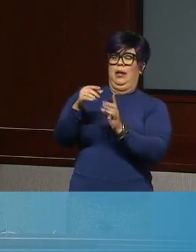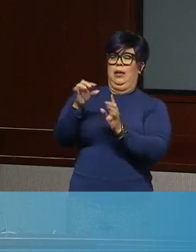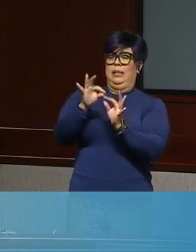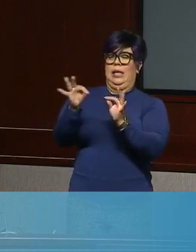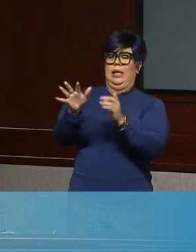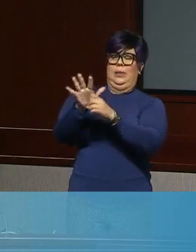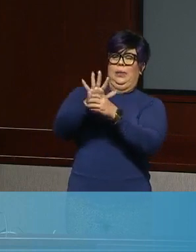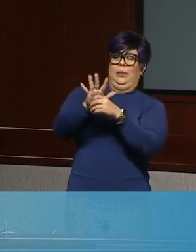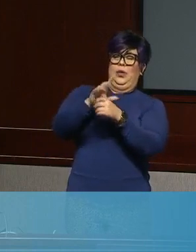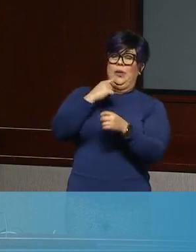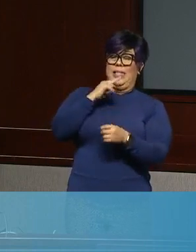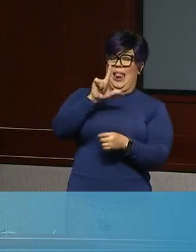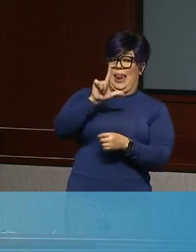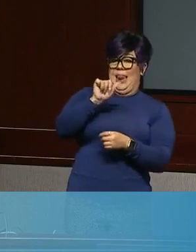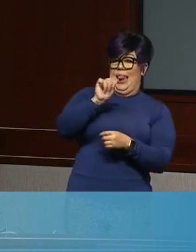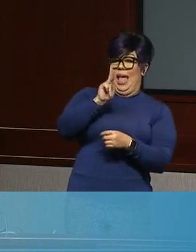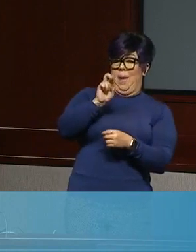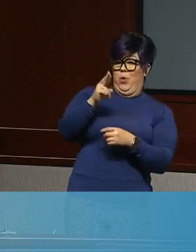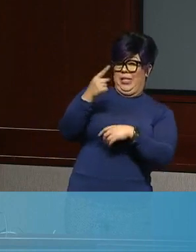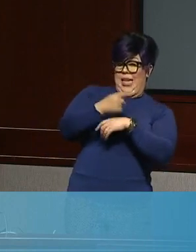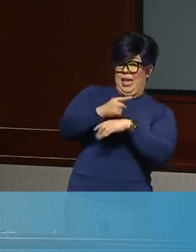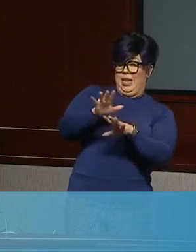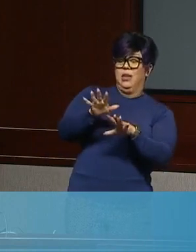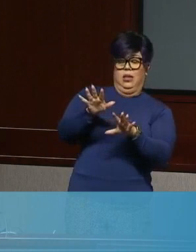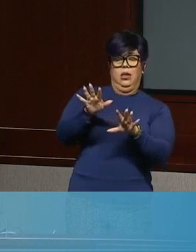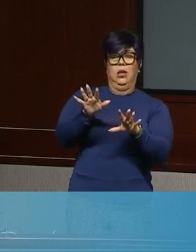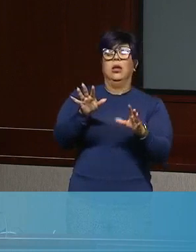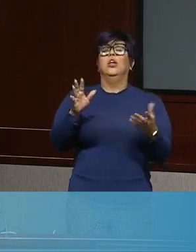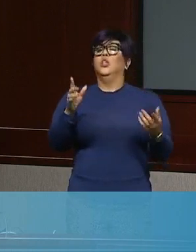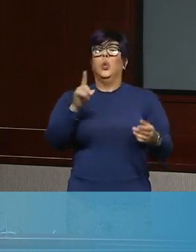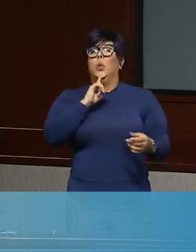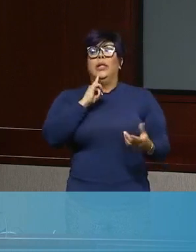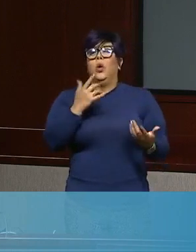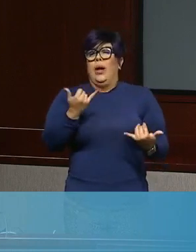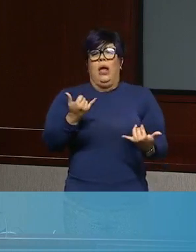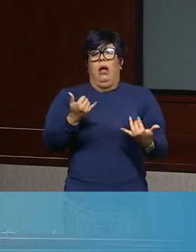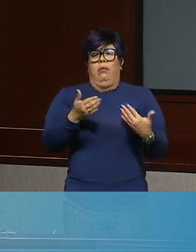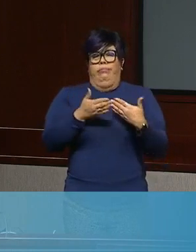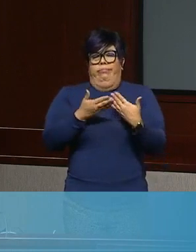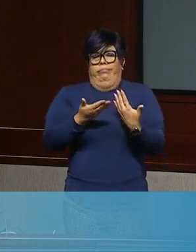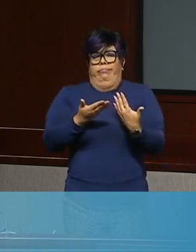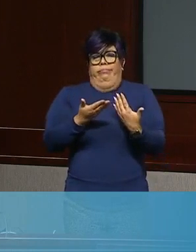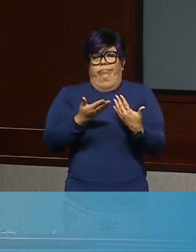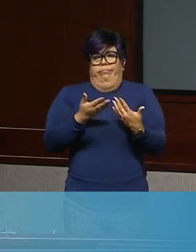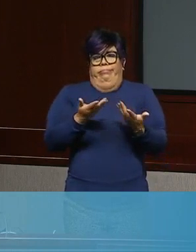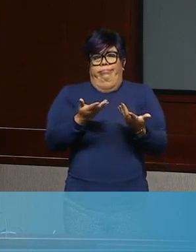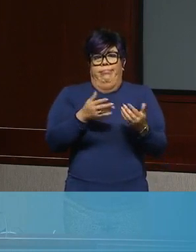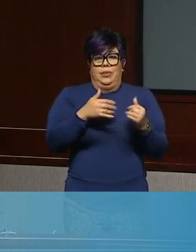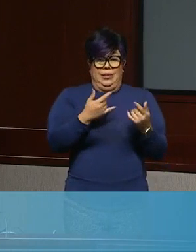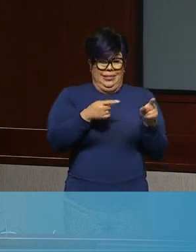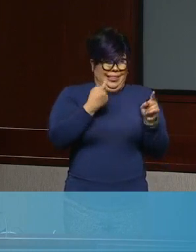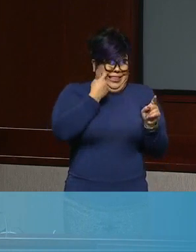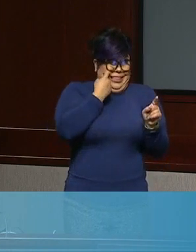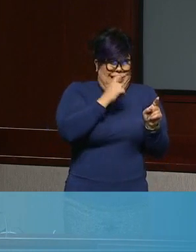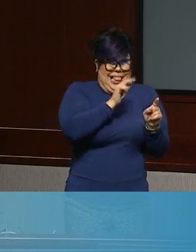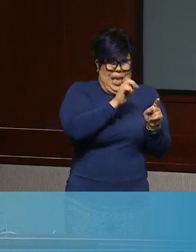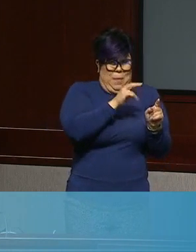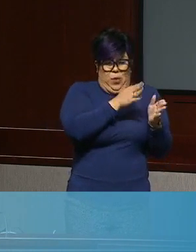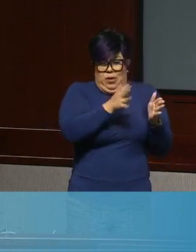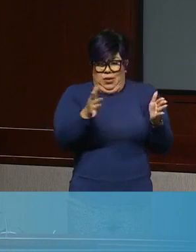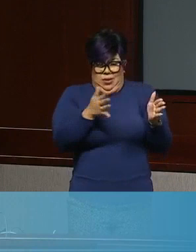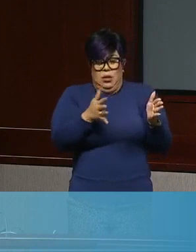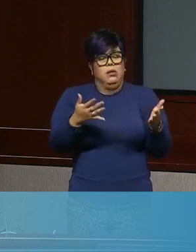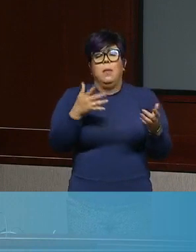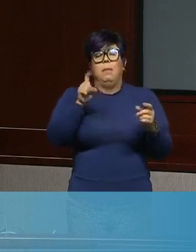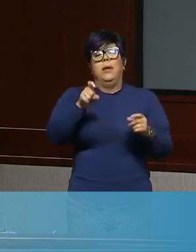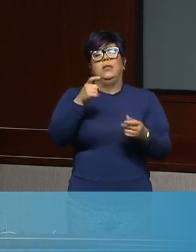you say Labor Day? Okay, so it's too soon to tell. We need 2 weeks from the date to see if there's a spike related